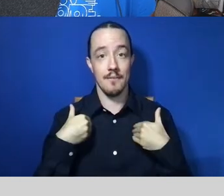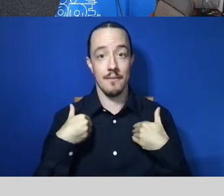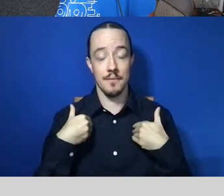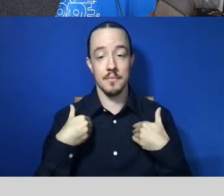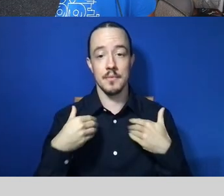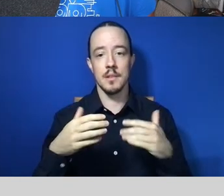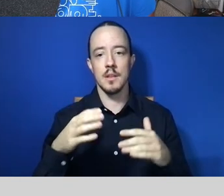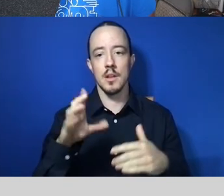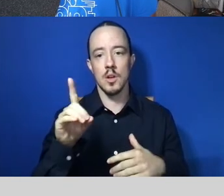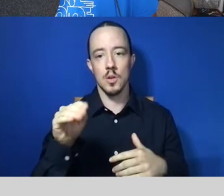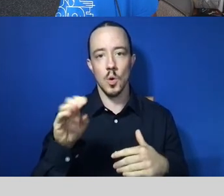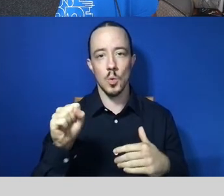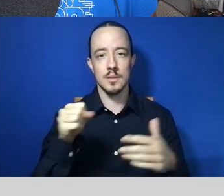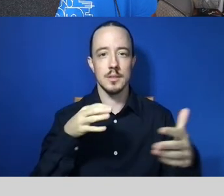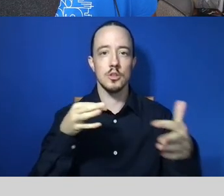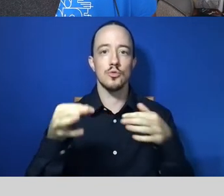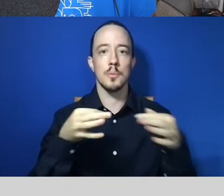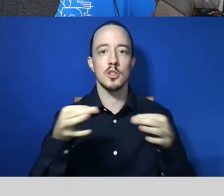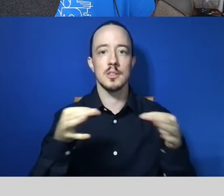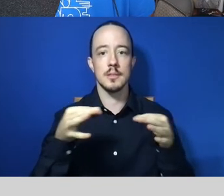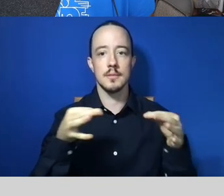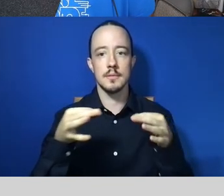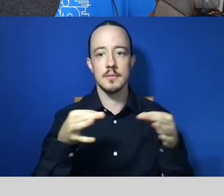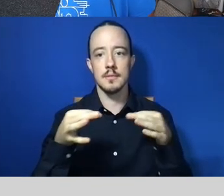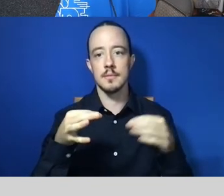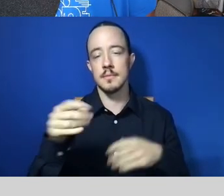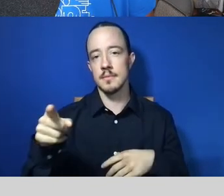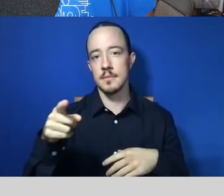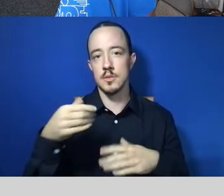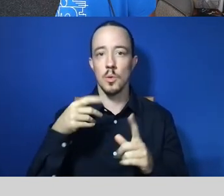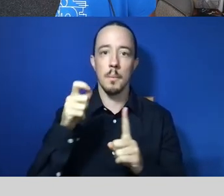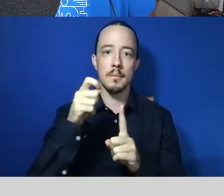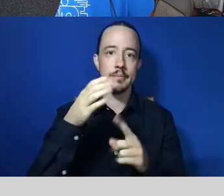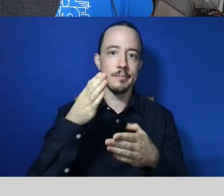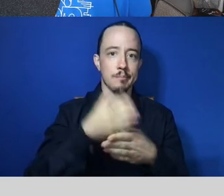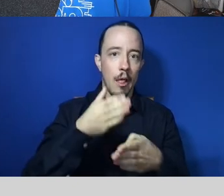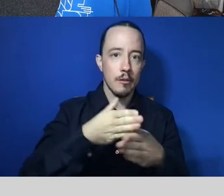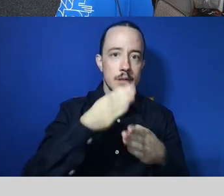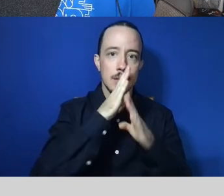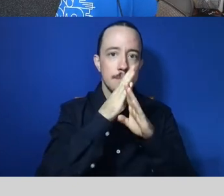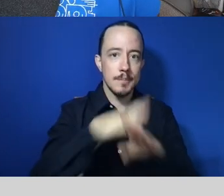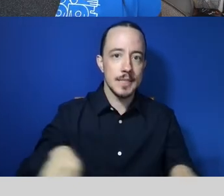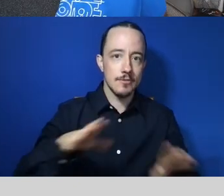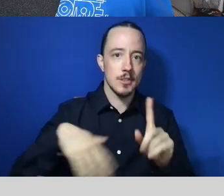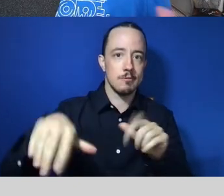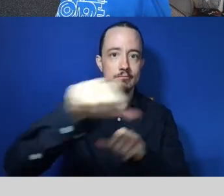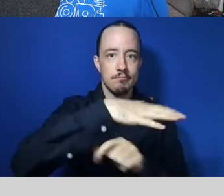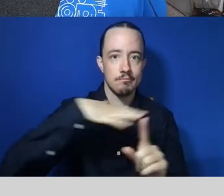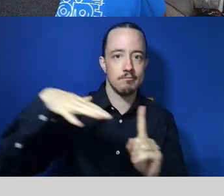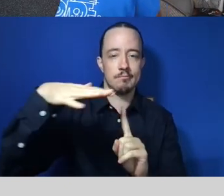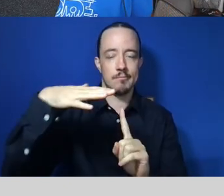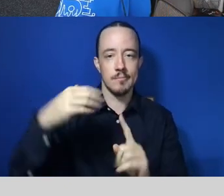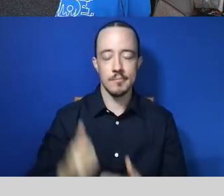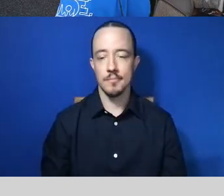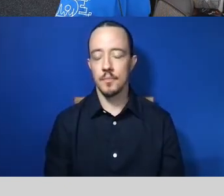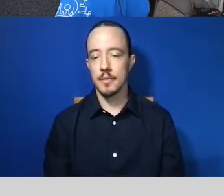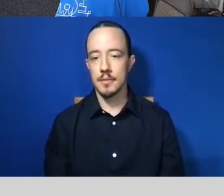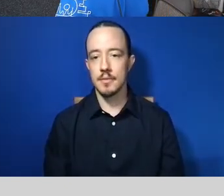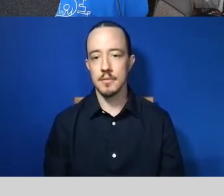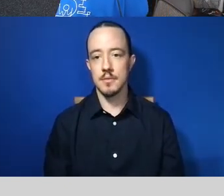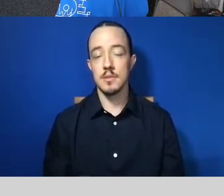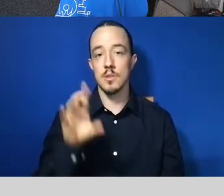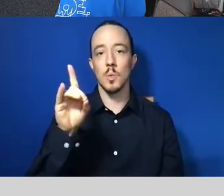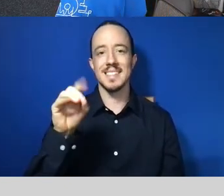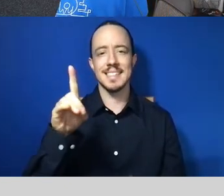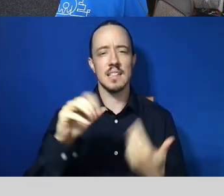actually have what these codes describe, disturbing the peace. And we did that through using